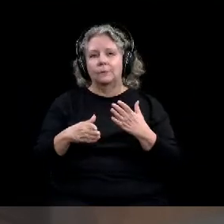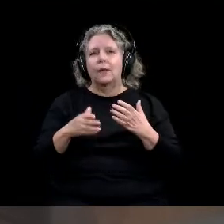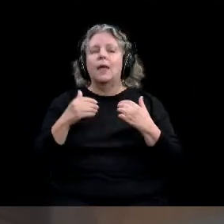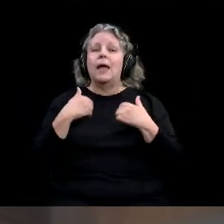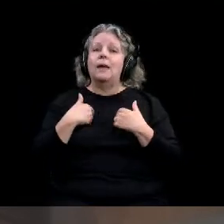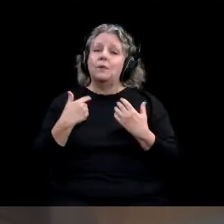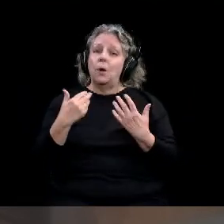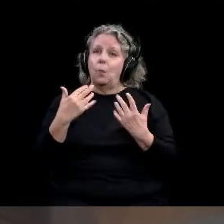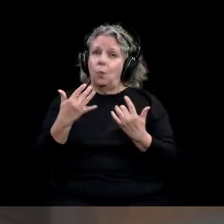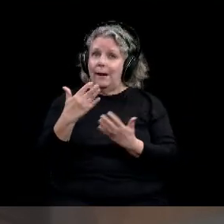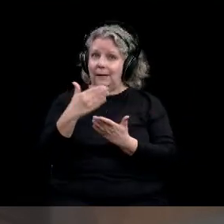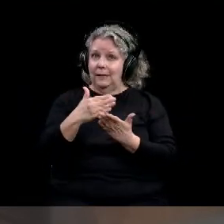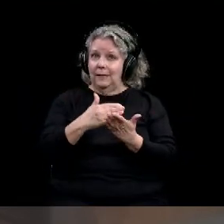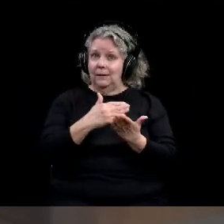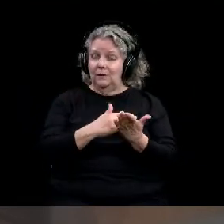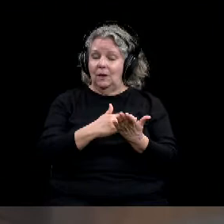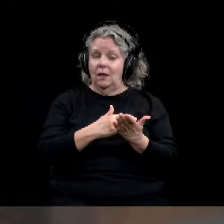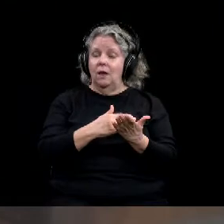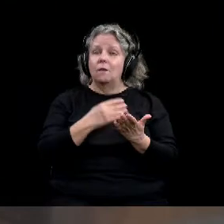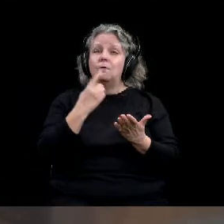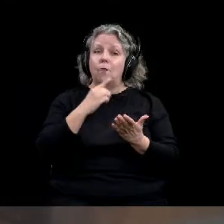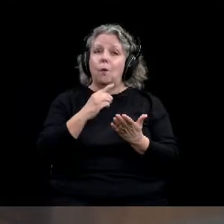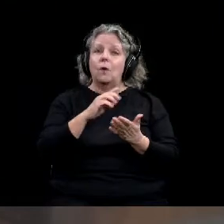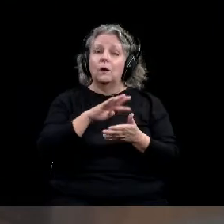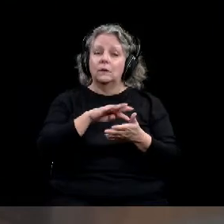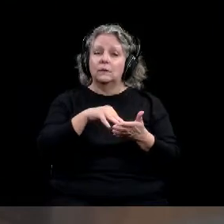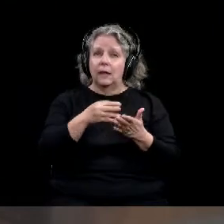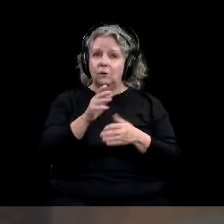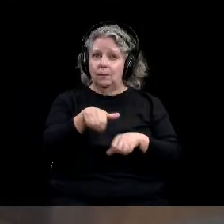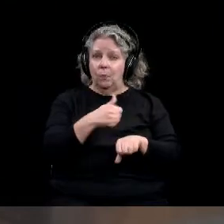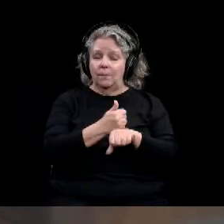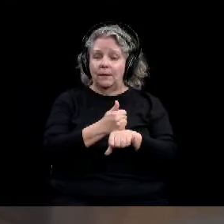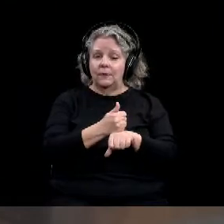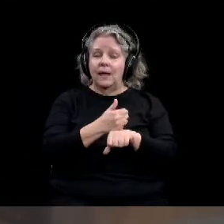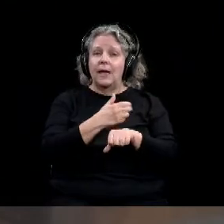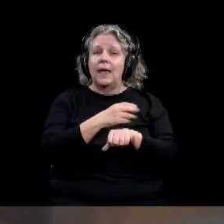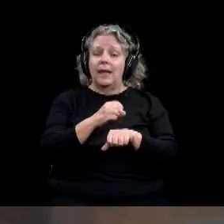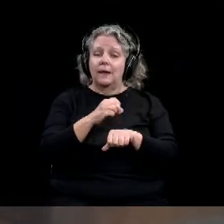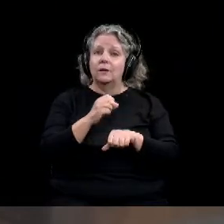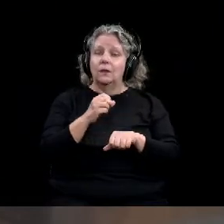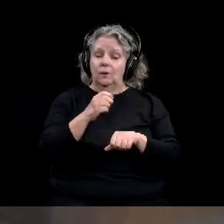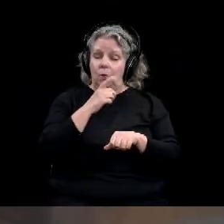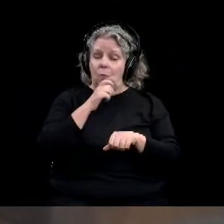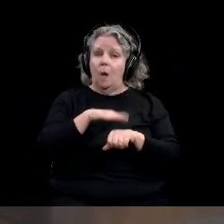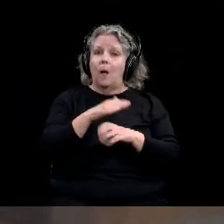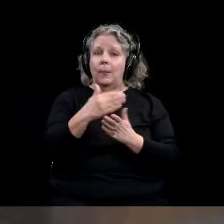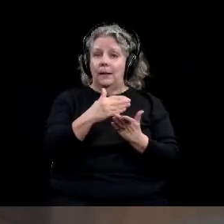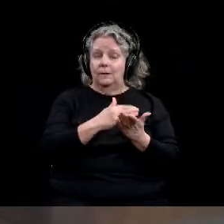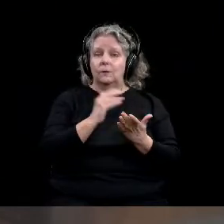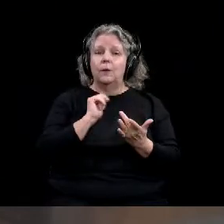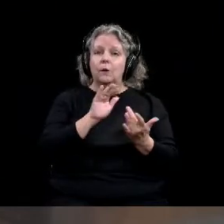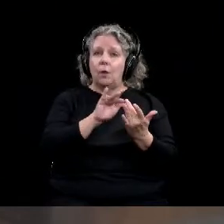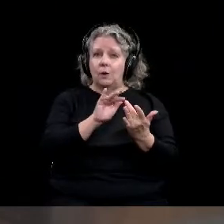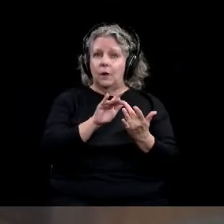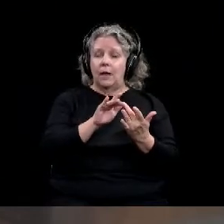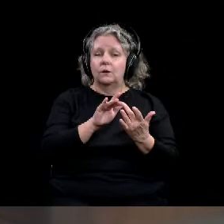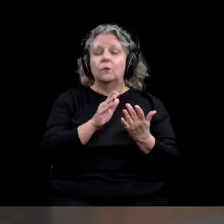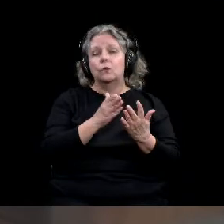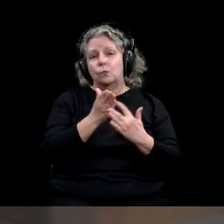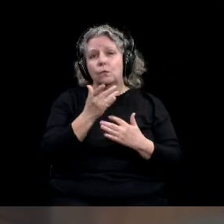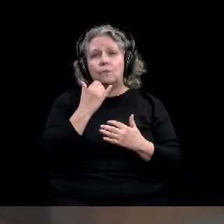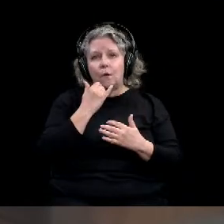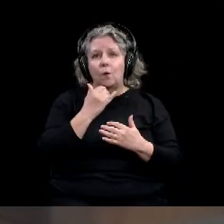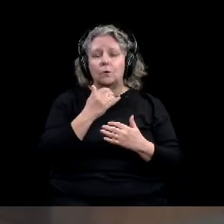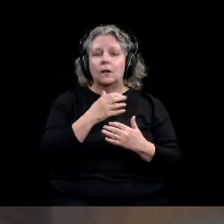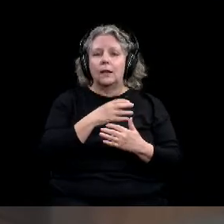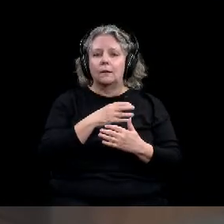and by phone to the contact information provided in the wait list. Staff is working diligently to make sure this is